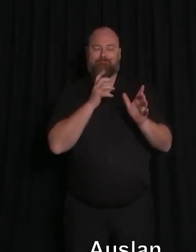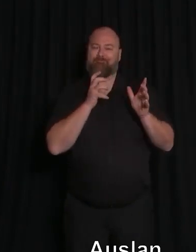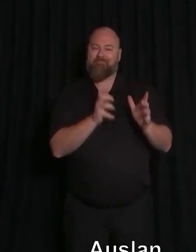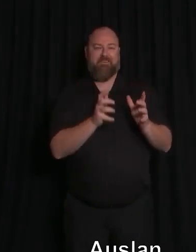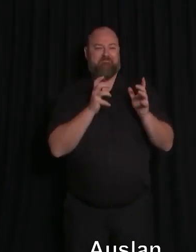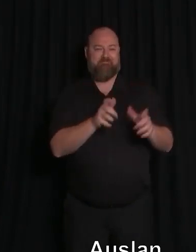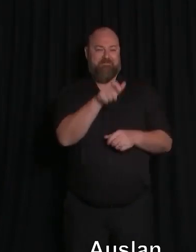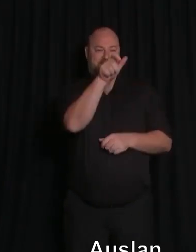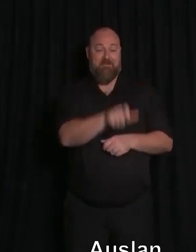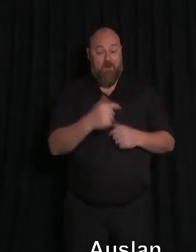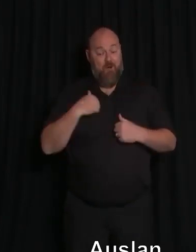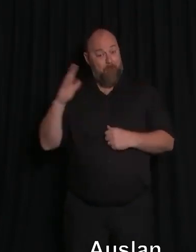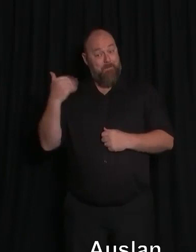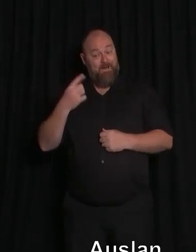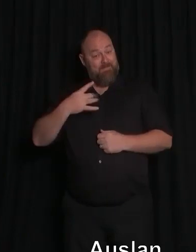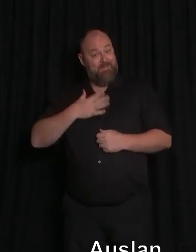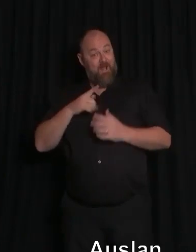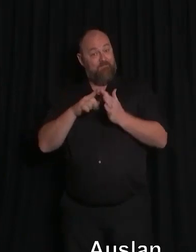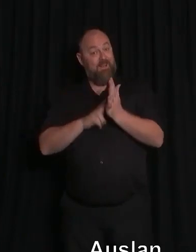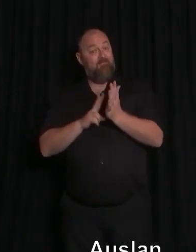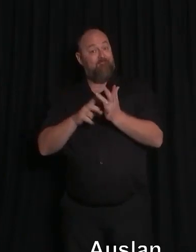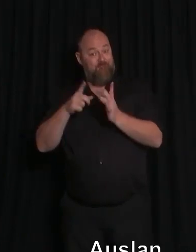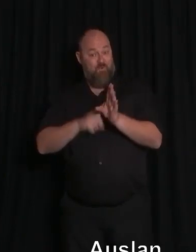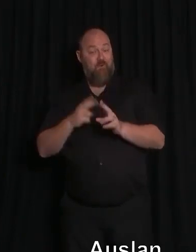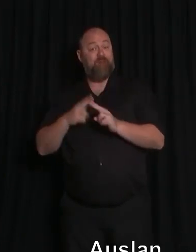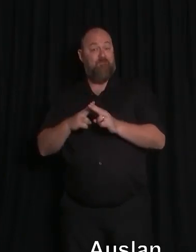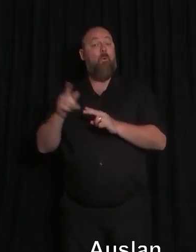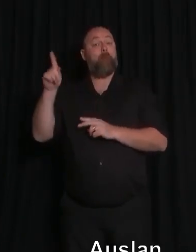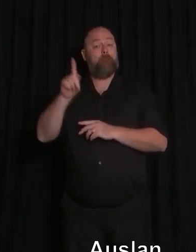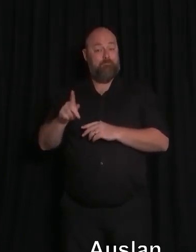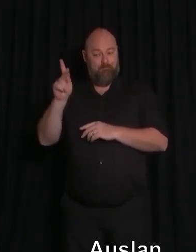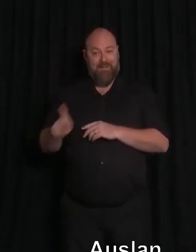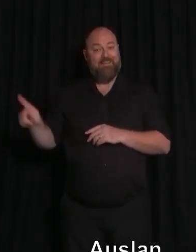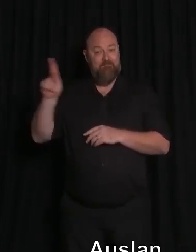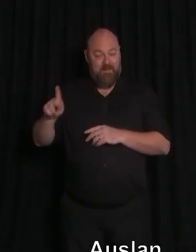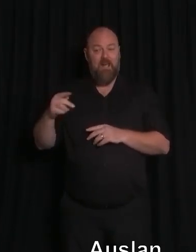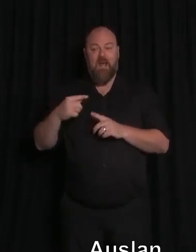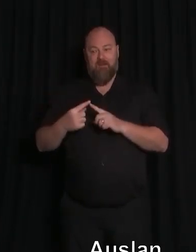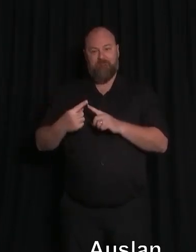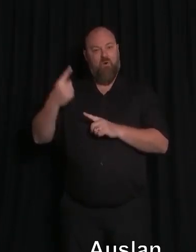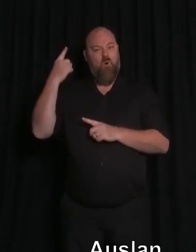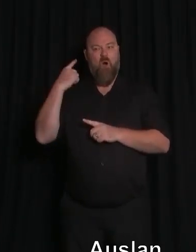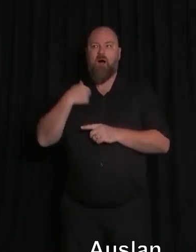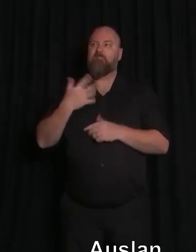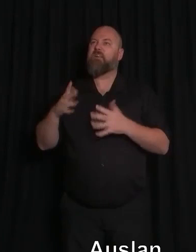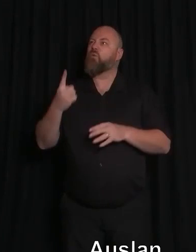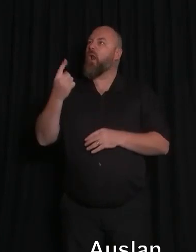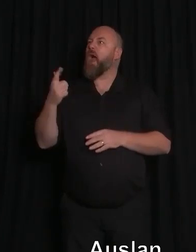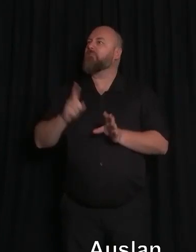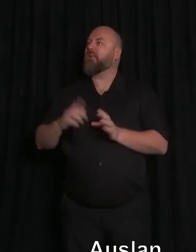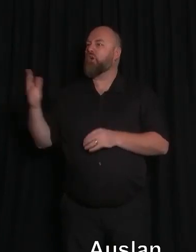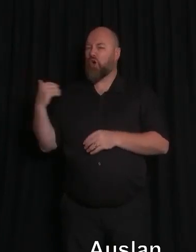I was a special envoy myself for the Indo-Pacific up to 1.5 years ago, so I'm not a special envoy anymore, I'm just an ambassador, I hope. But they allow me